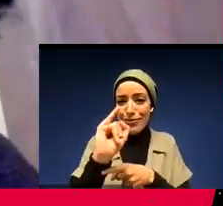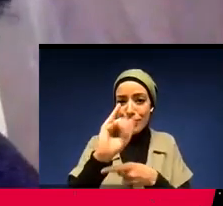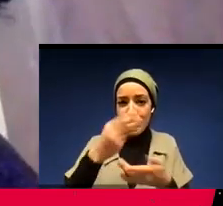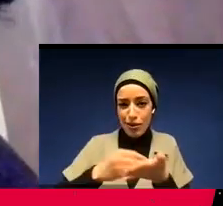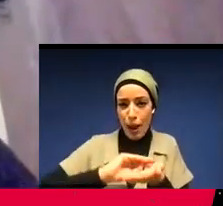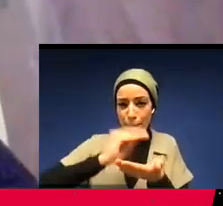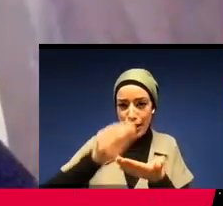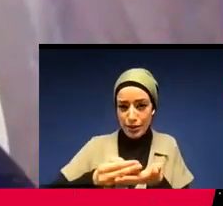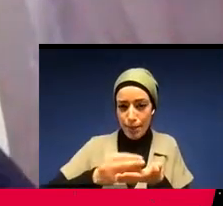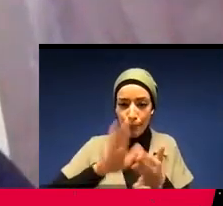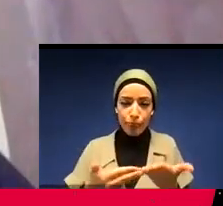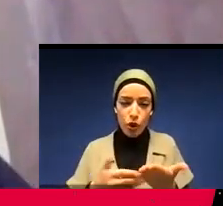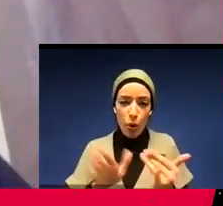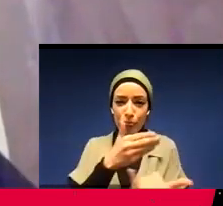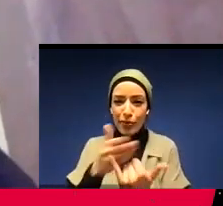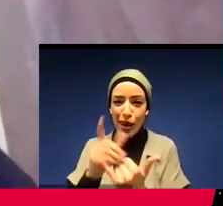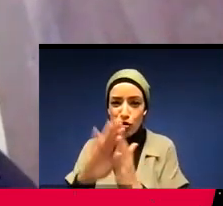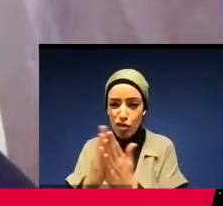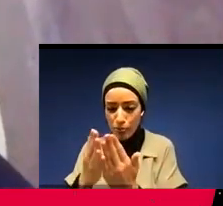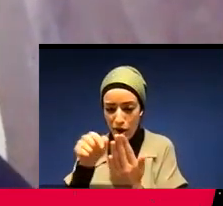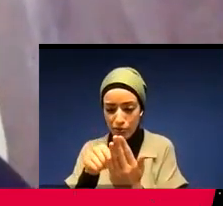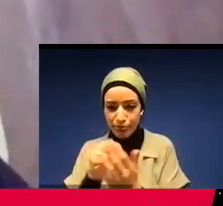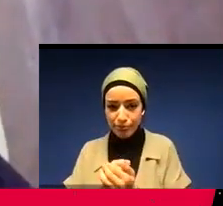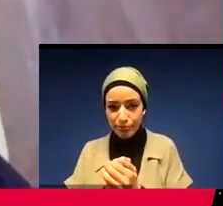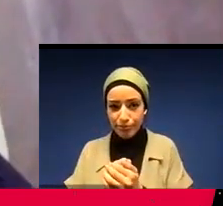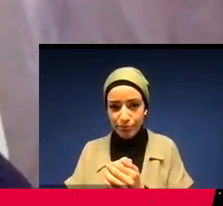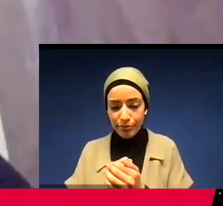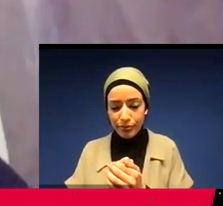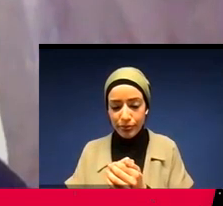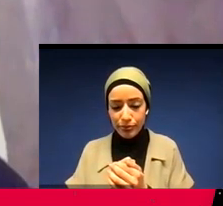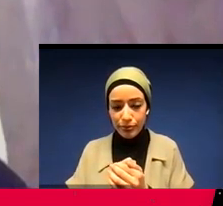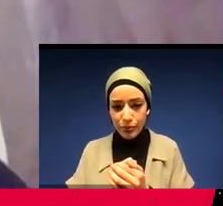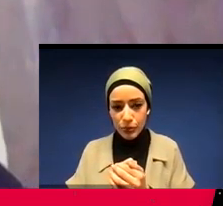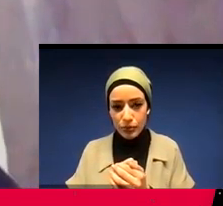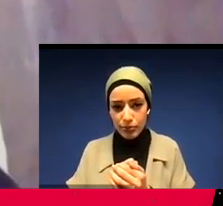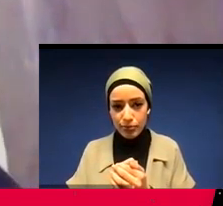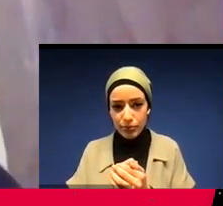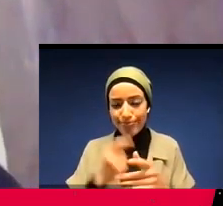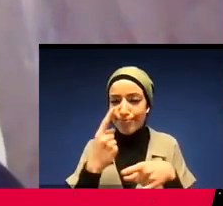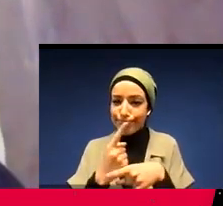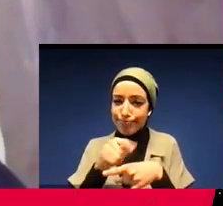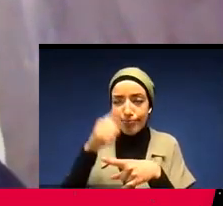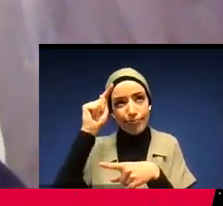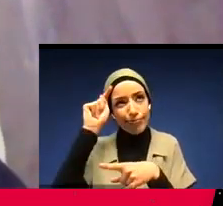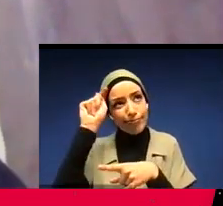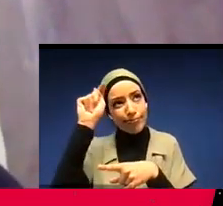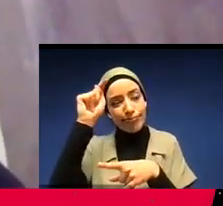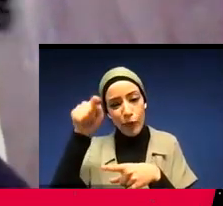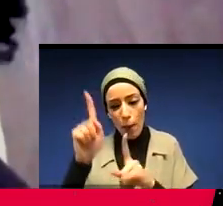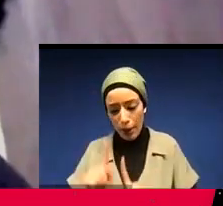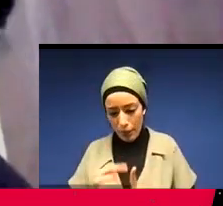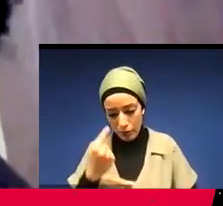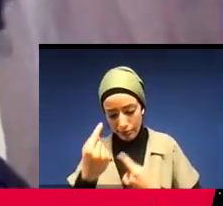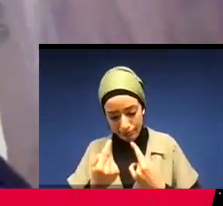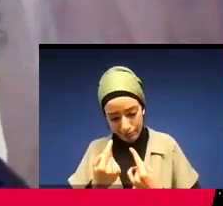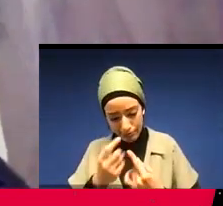Global Anti-Capitalism. And in the closing chapter, Walking While We Ask Questions, they kind of stated